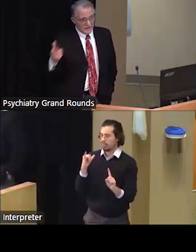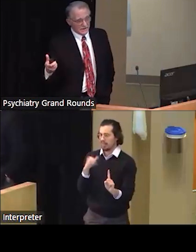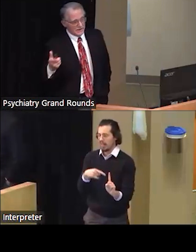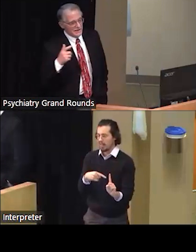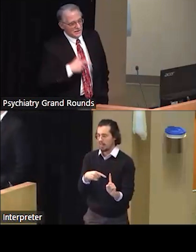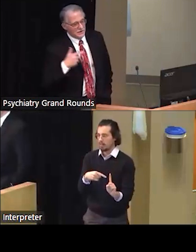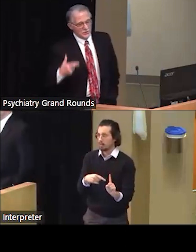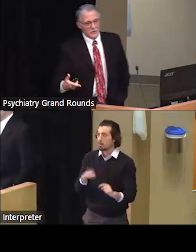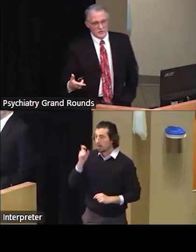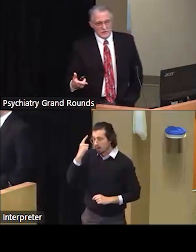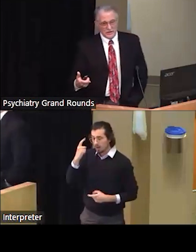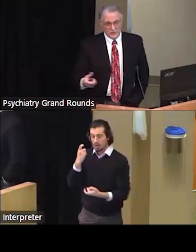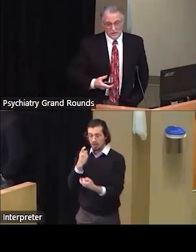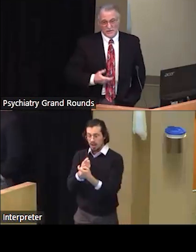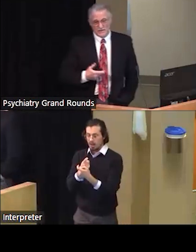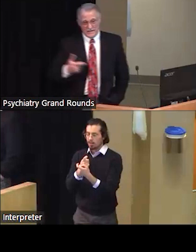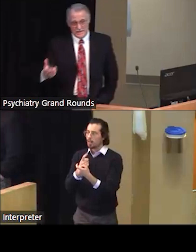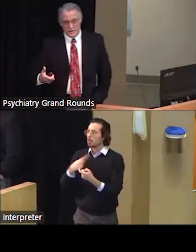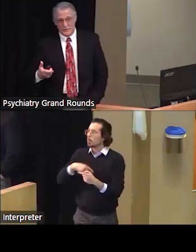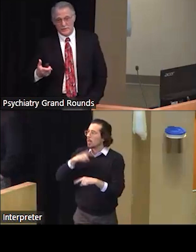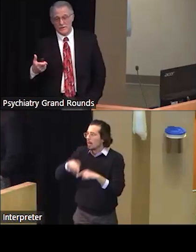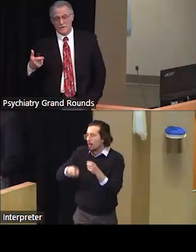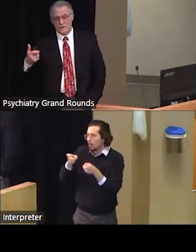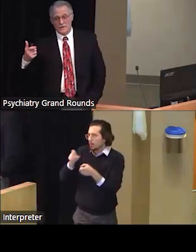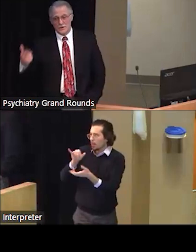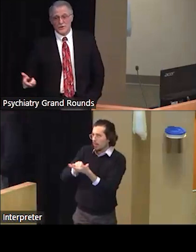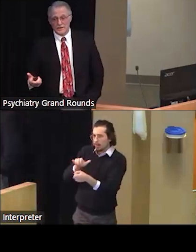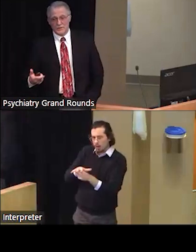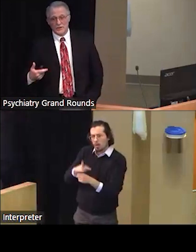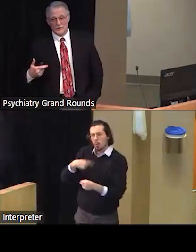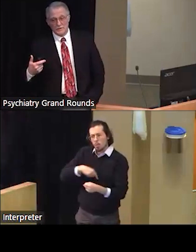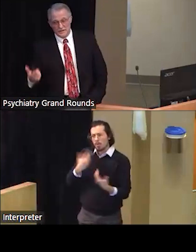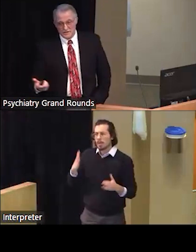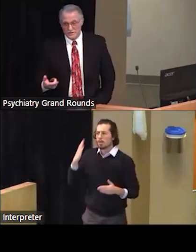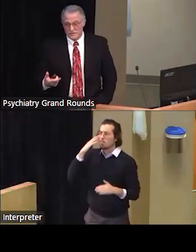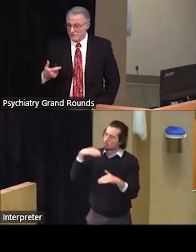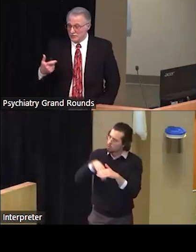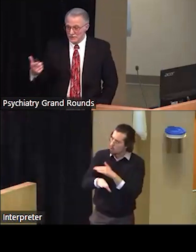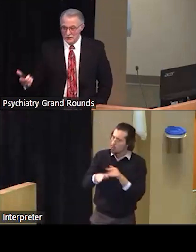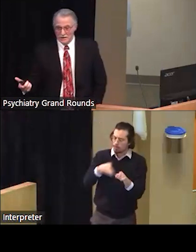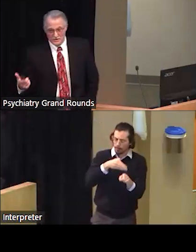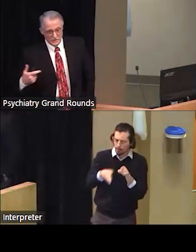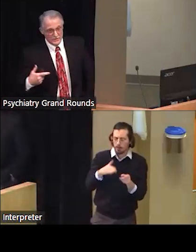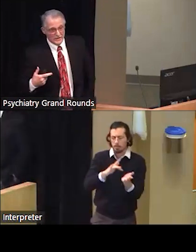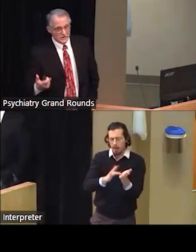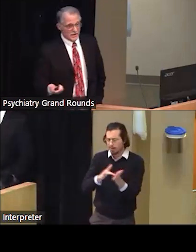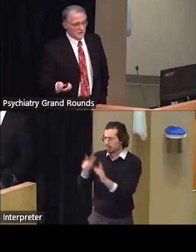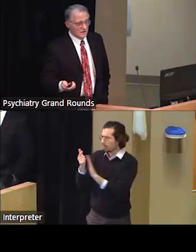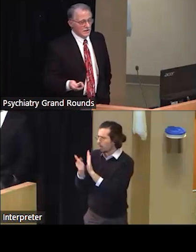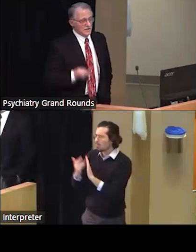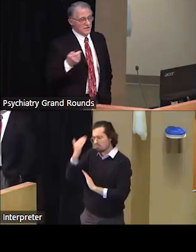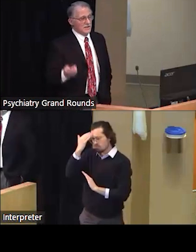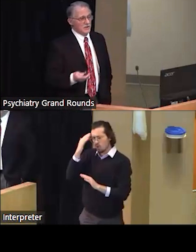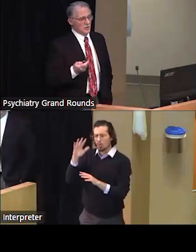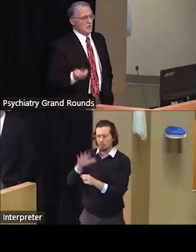that's the toxin, it's uncontrollable stress. We already signed up knowing that we go into medicine, we go into law, there's a certain amount of